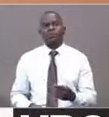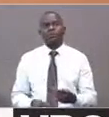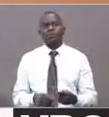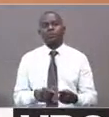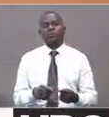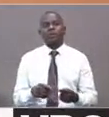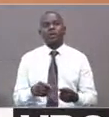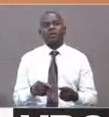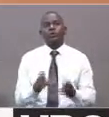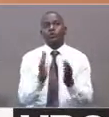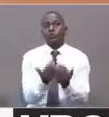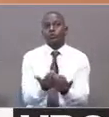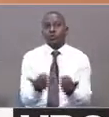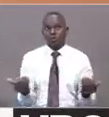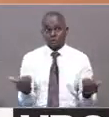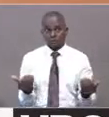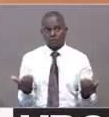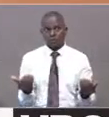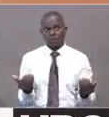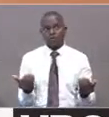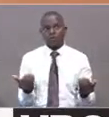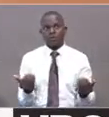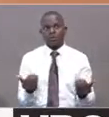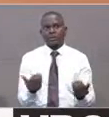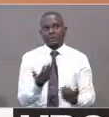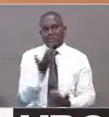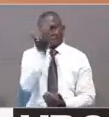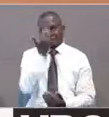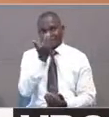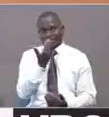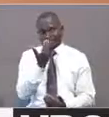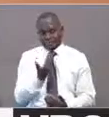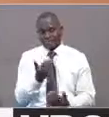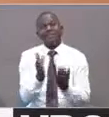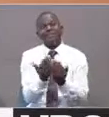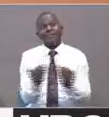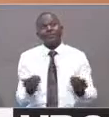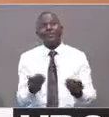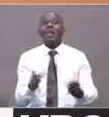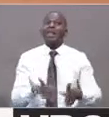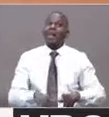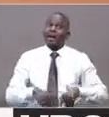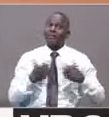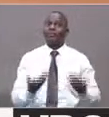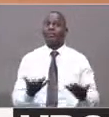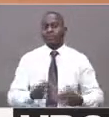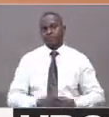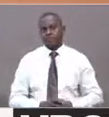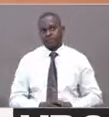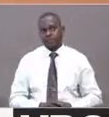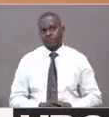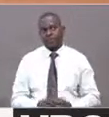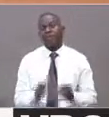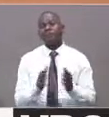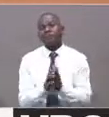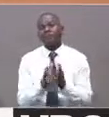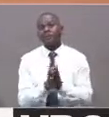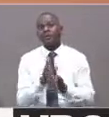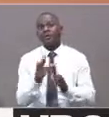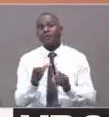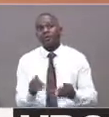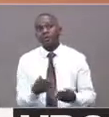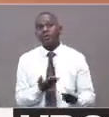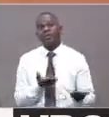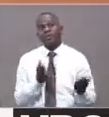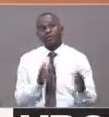apart. They are tearing children halfway, taking it. It is a children life. I hope I tell you about that. People have been